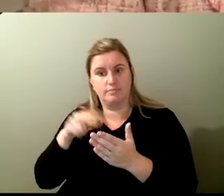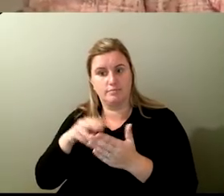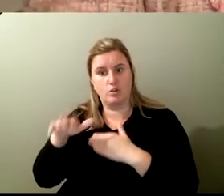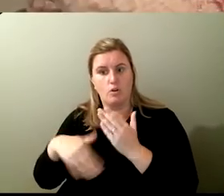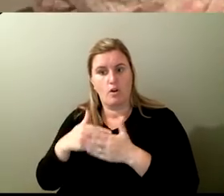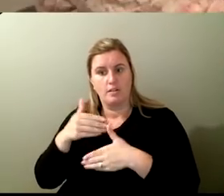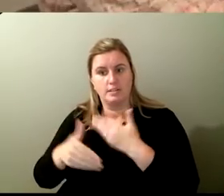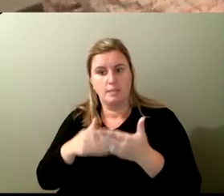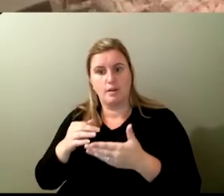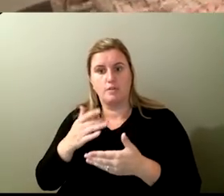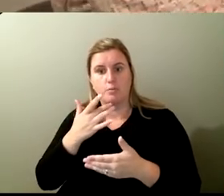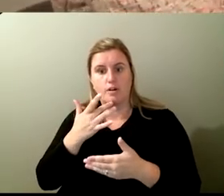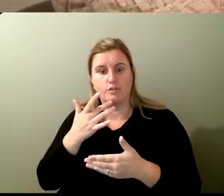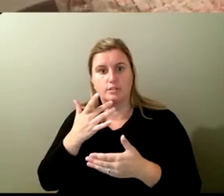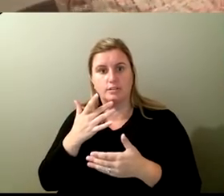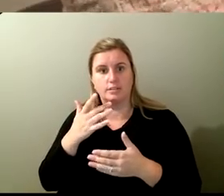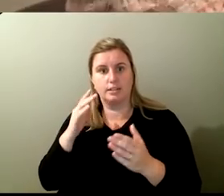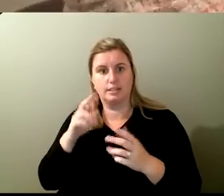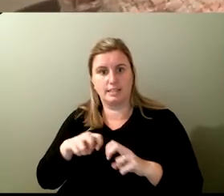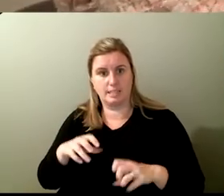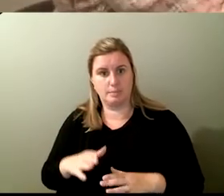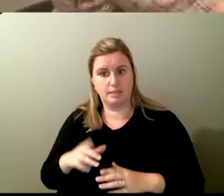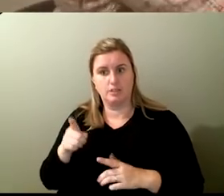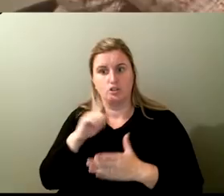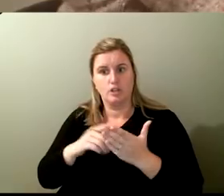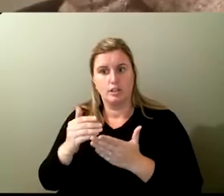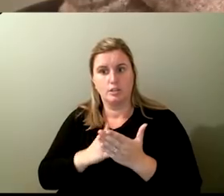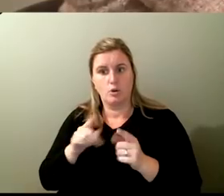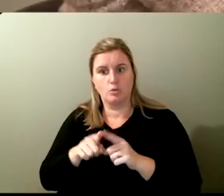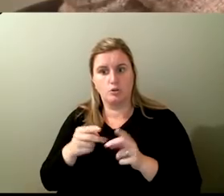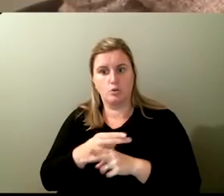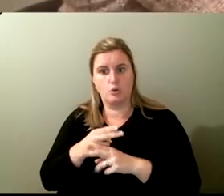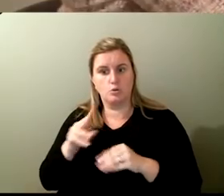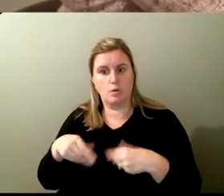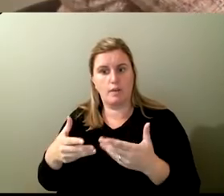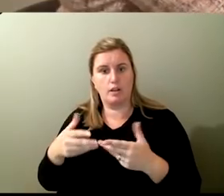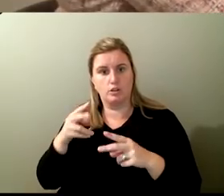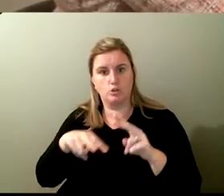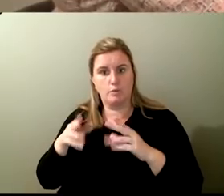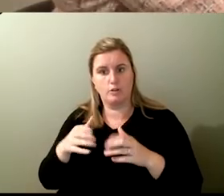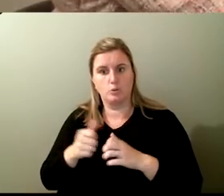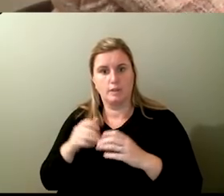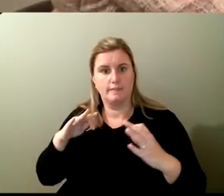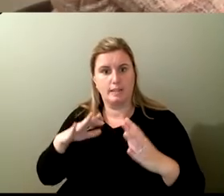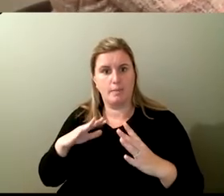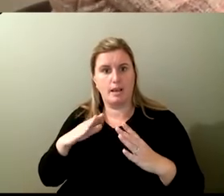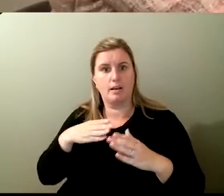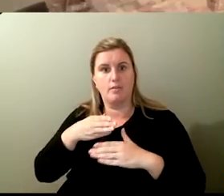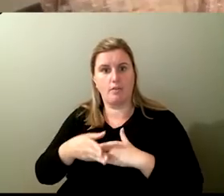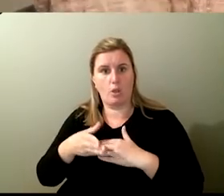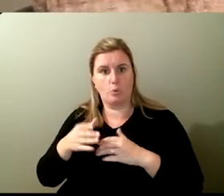steps of the preference assessment. The checklist will also be used to provide the supervisee with feedback following